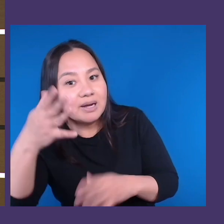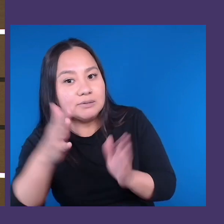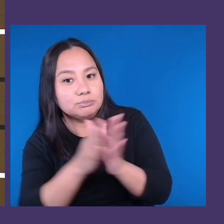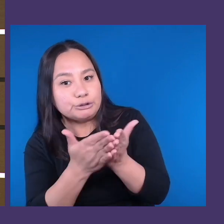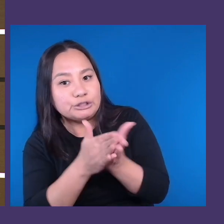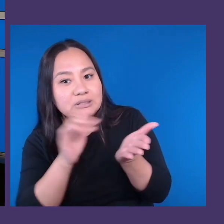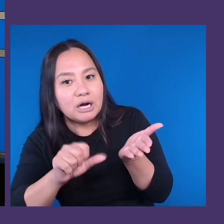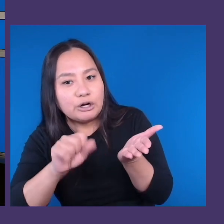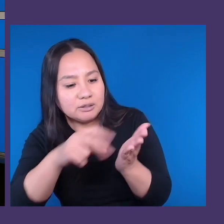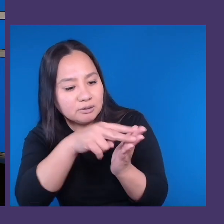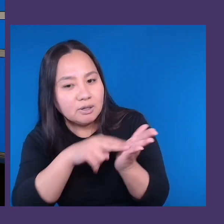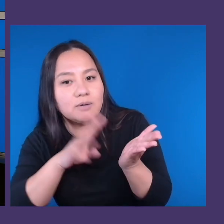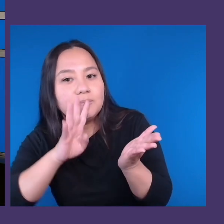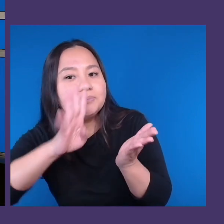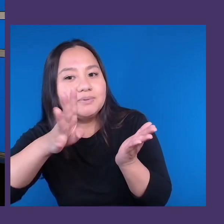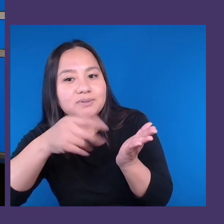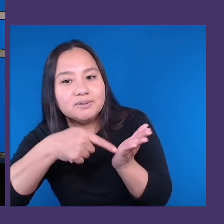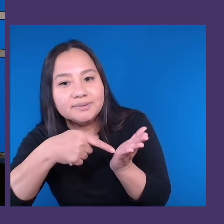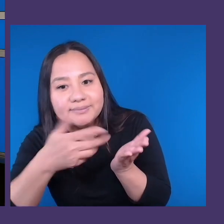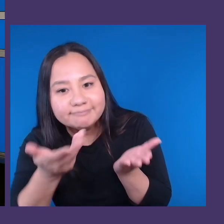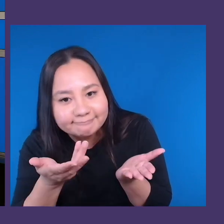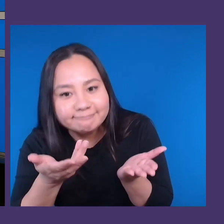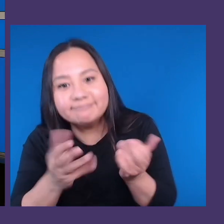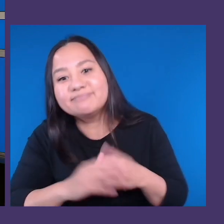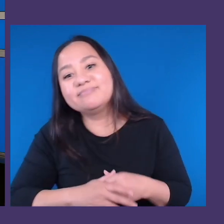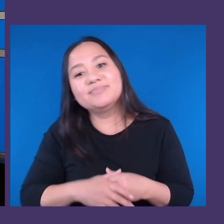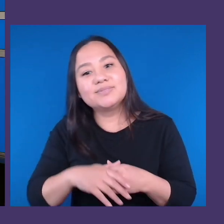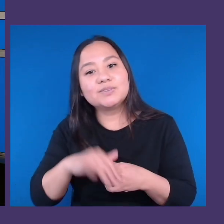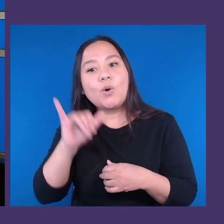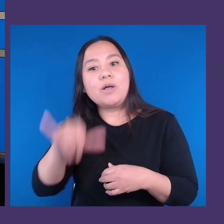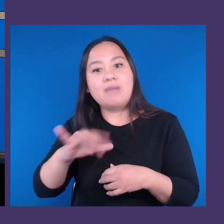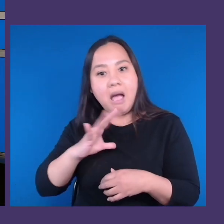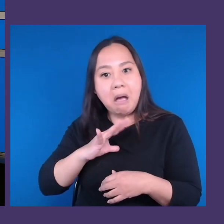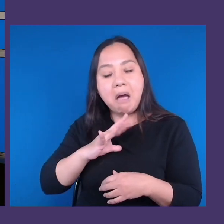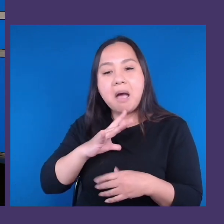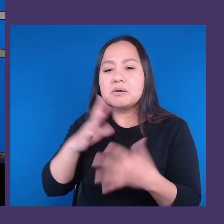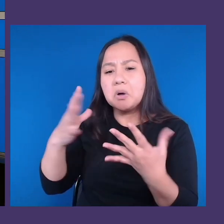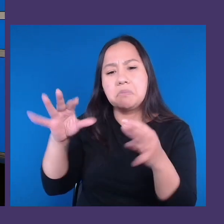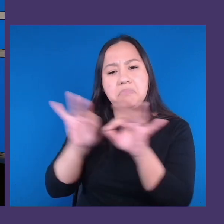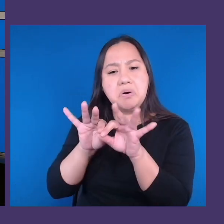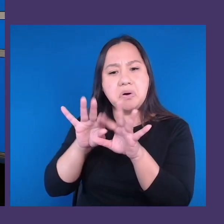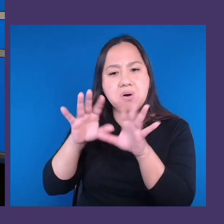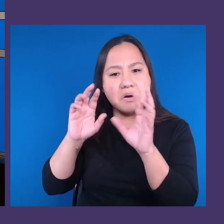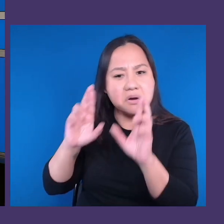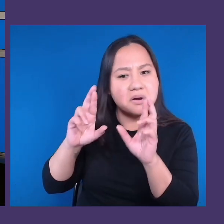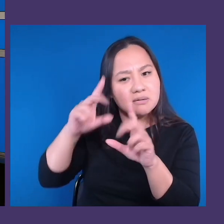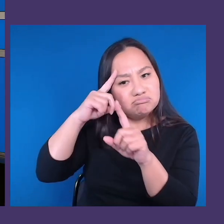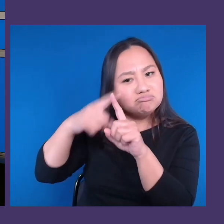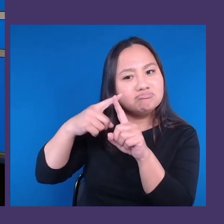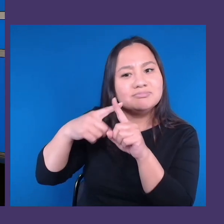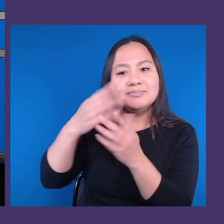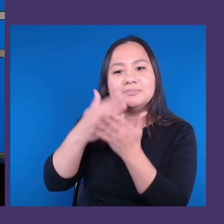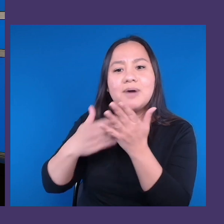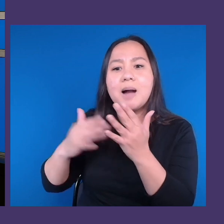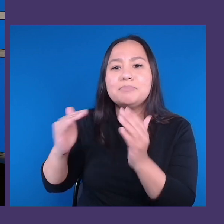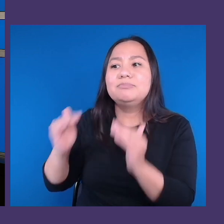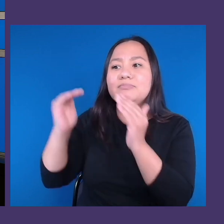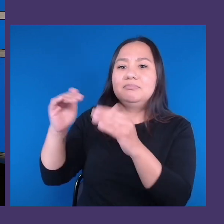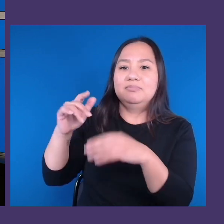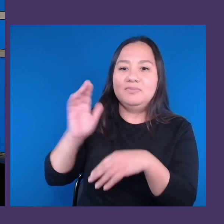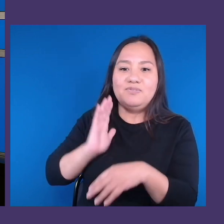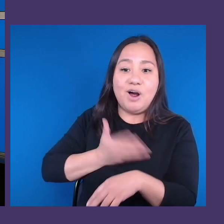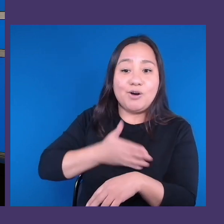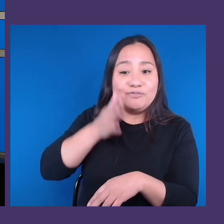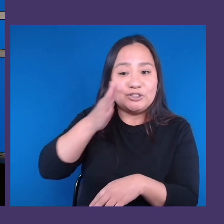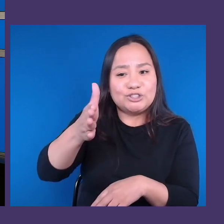aloud? Oh, that's quaint. Let's hope that some of the advances in our future will look quaint a quarter of a century